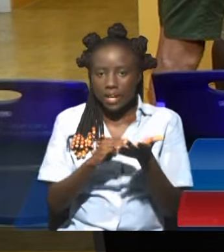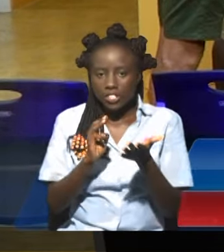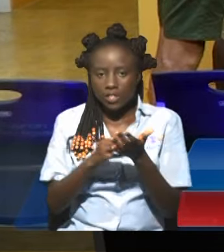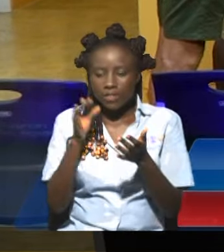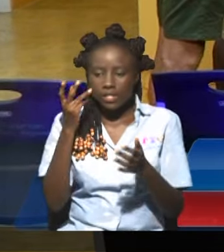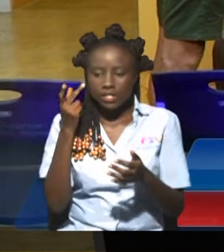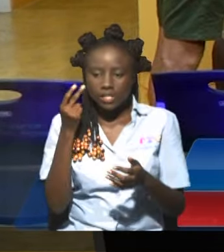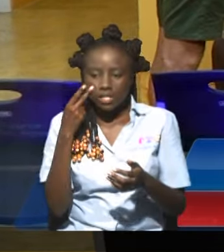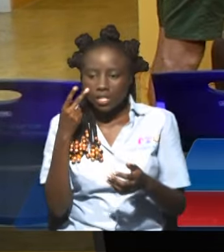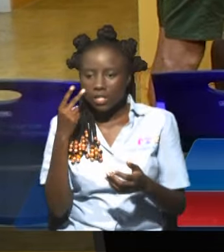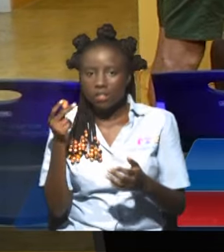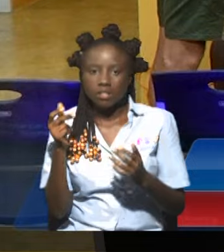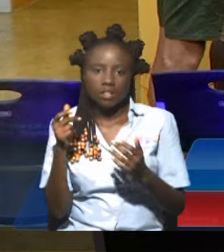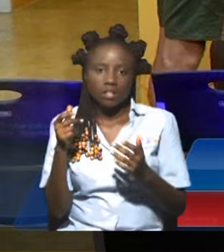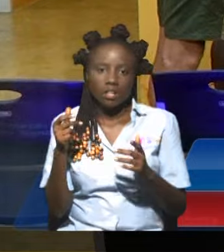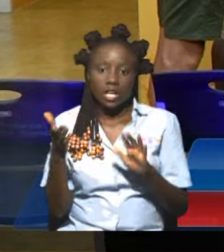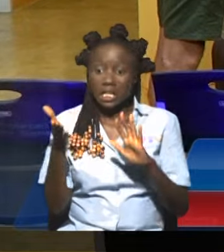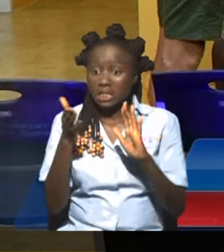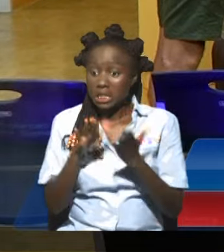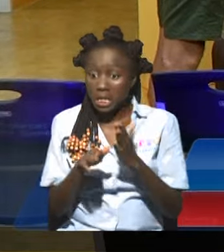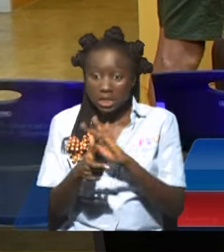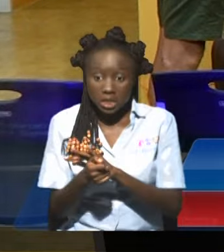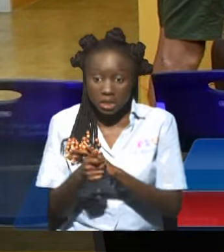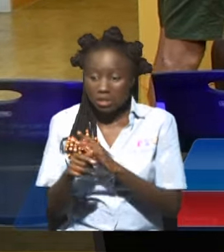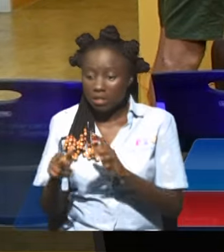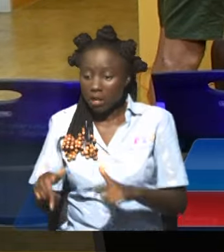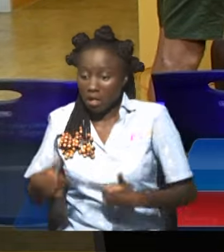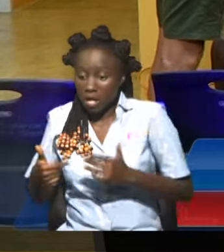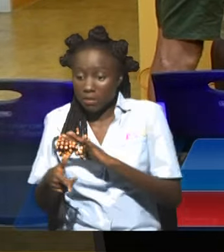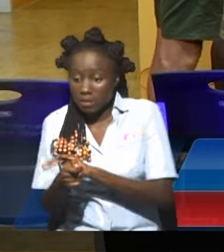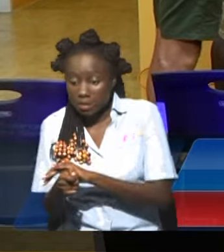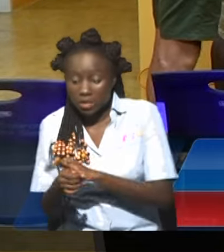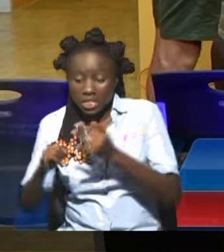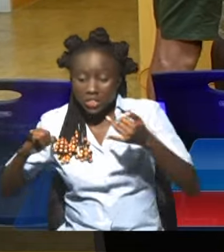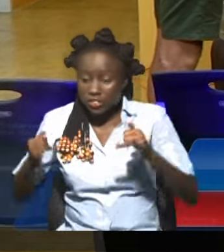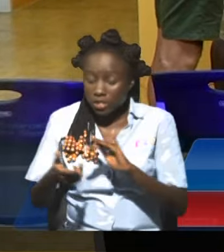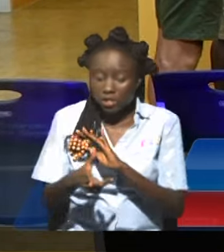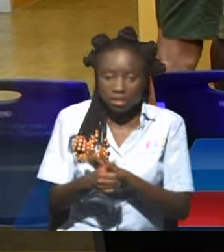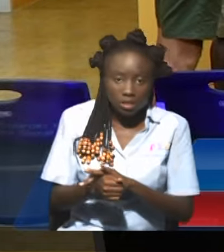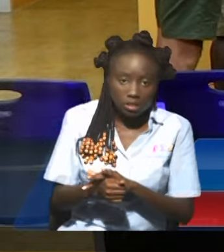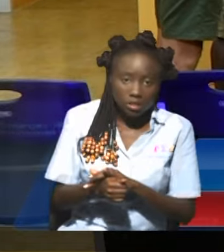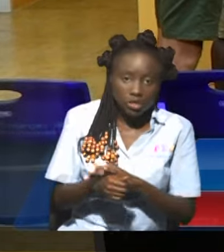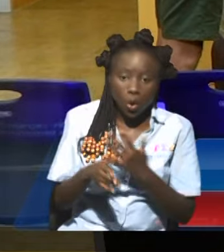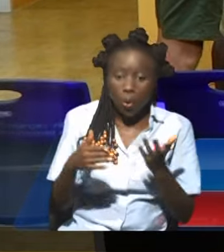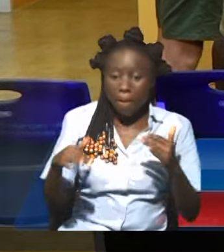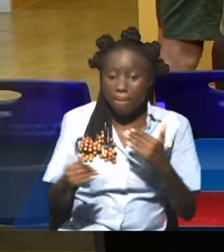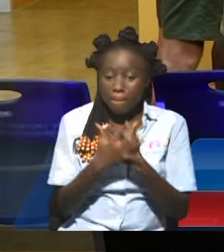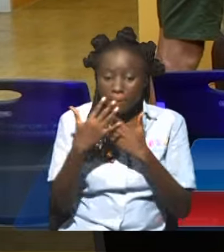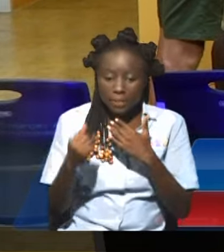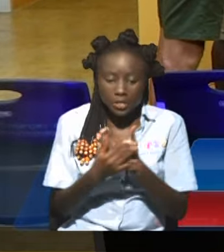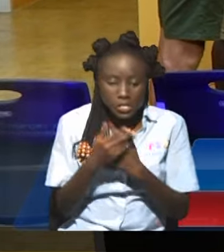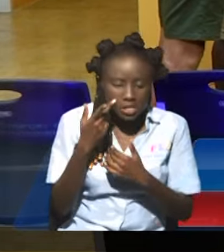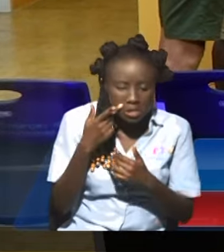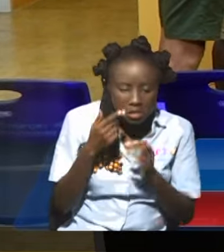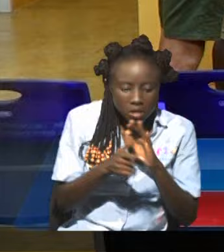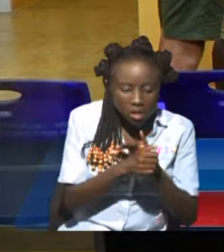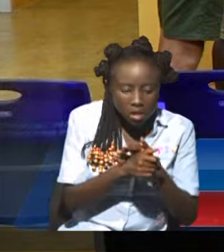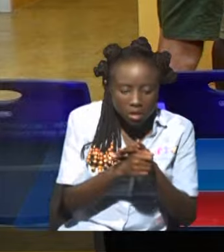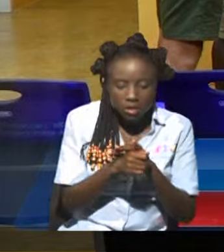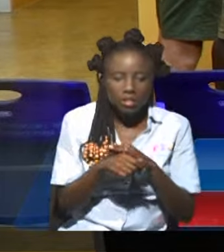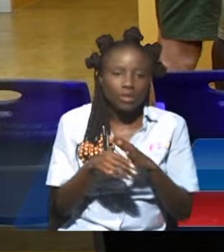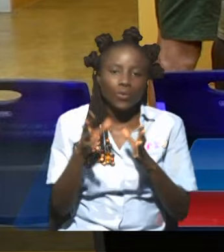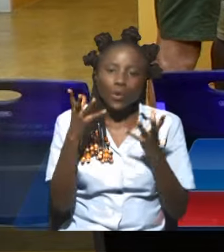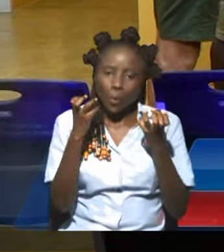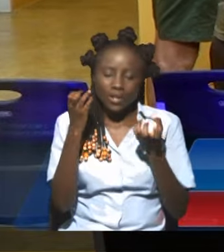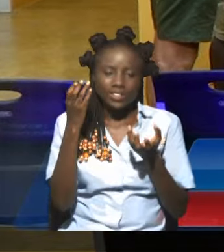sea turtle or a dead one or injured one, whether it's a hatchling on the beach or a turtle in the water. We'd